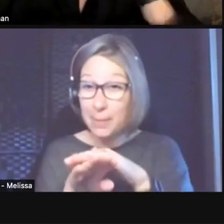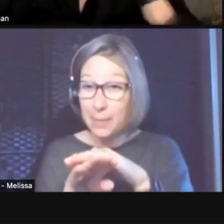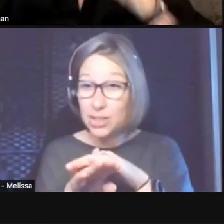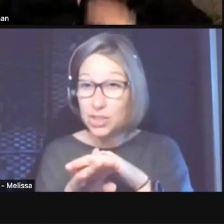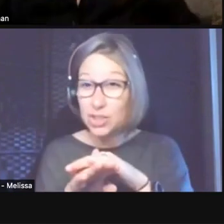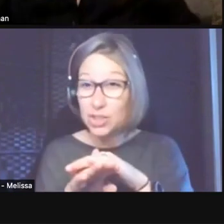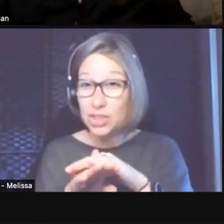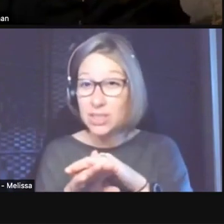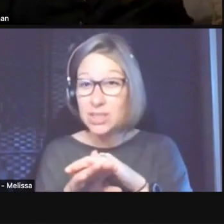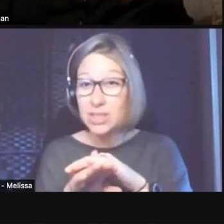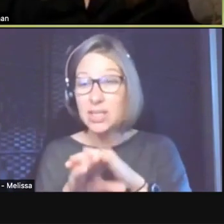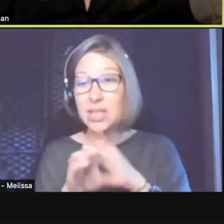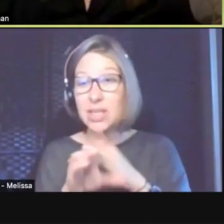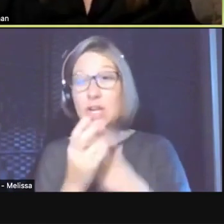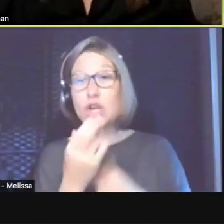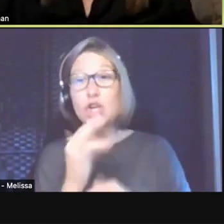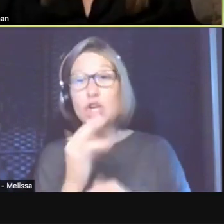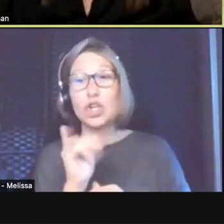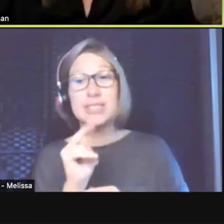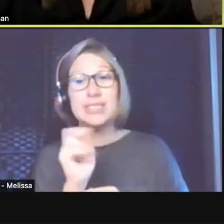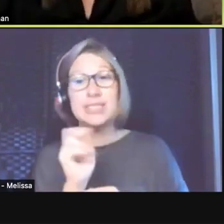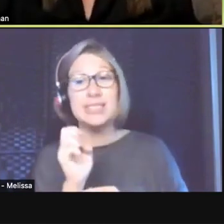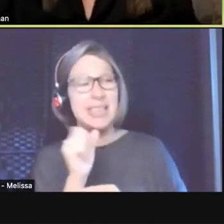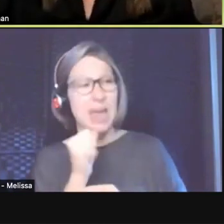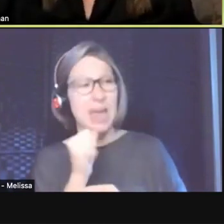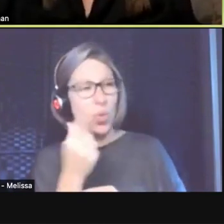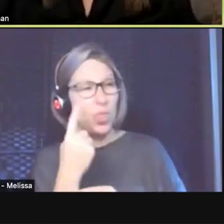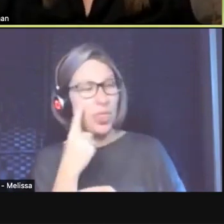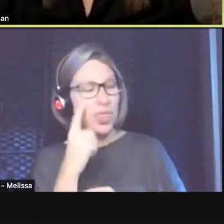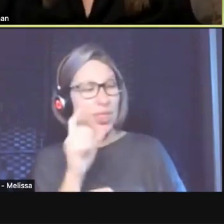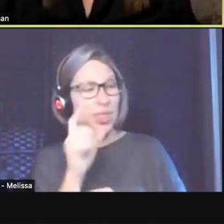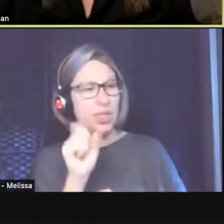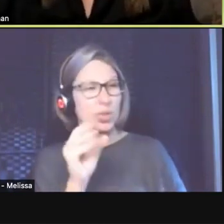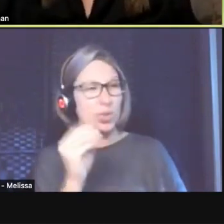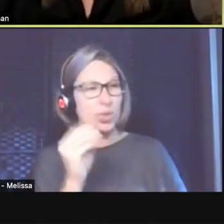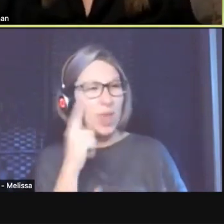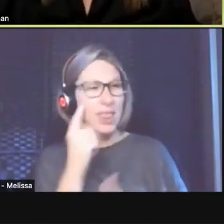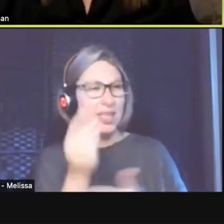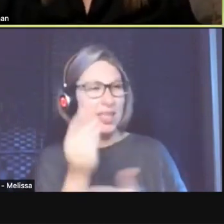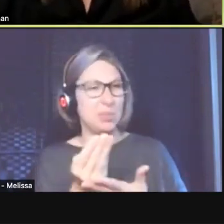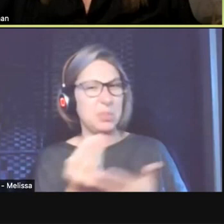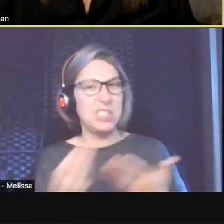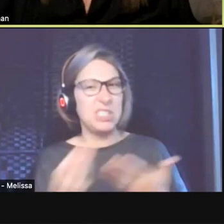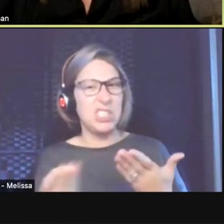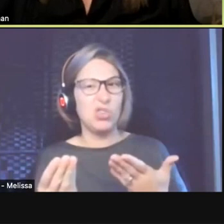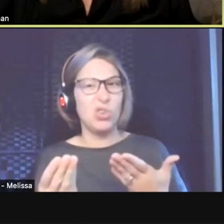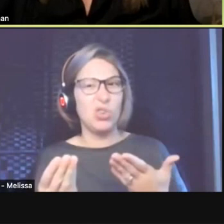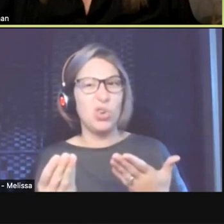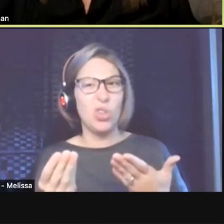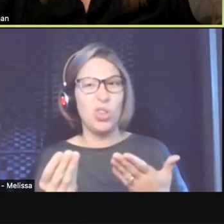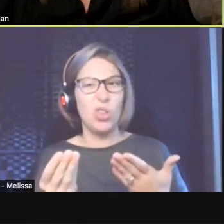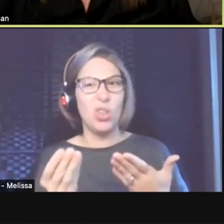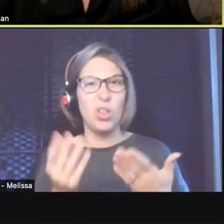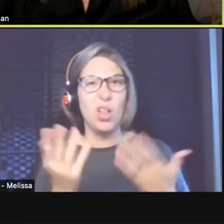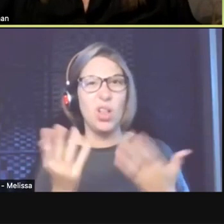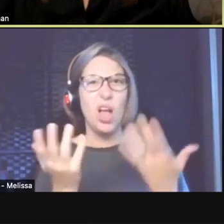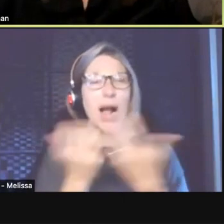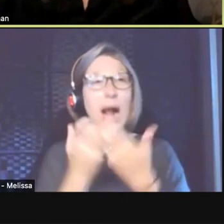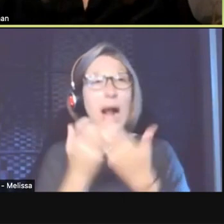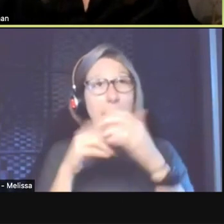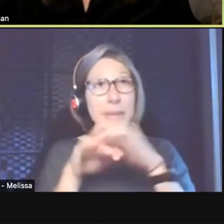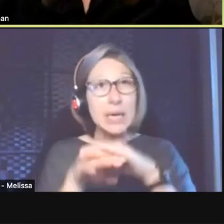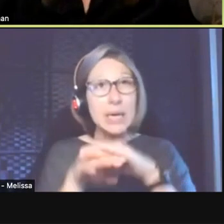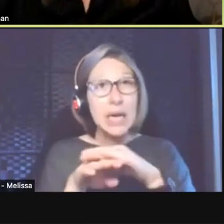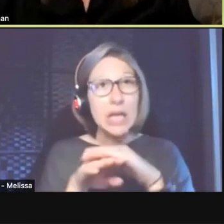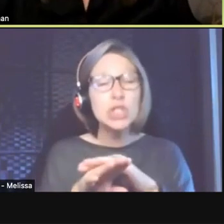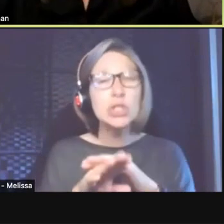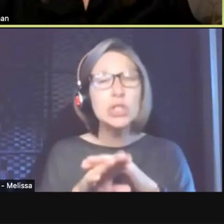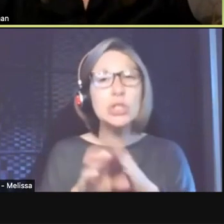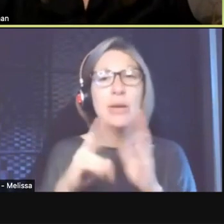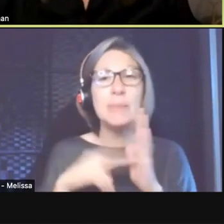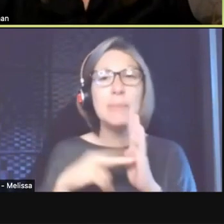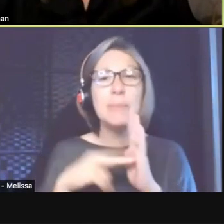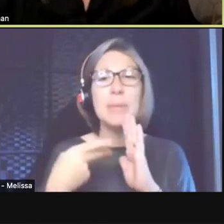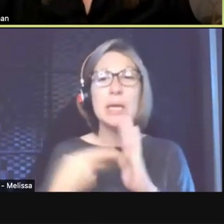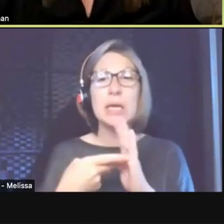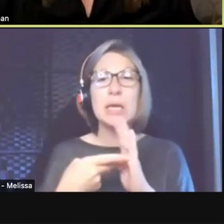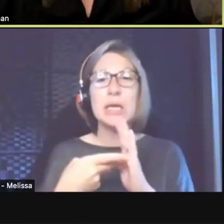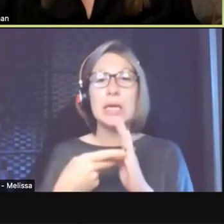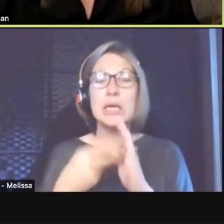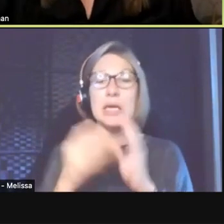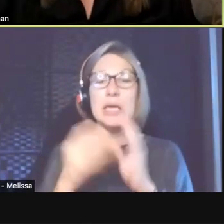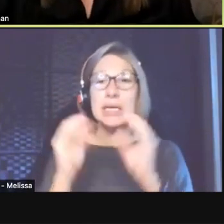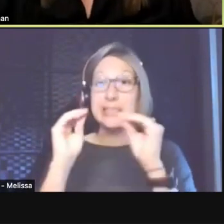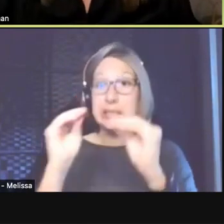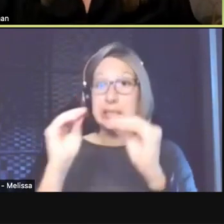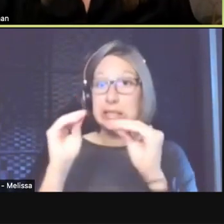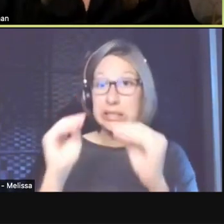think so. I think it's a material, right? Those are materials. The accommodation would be to teach the